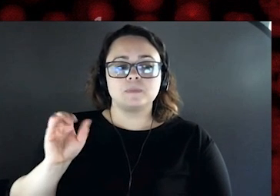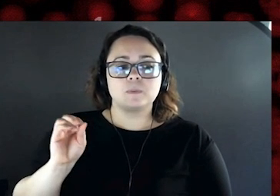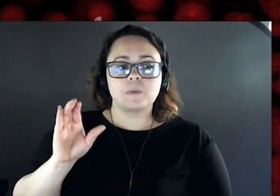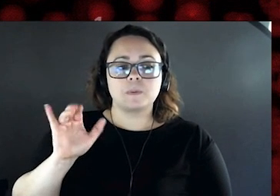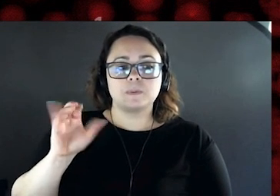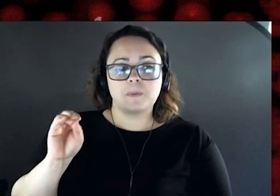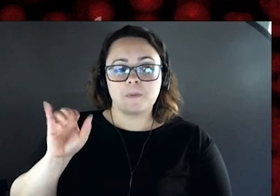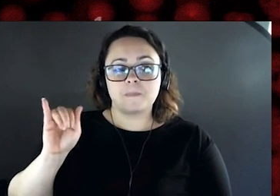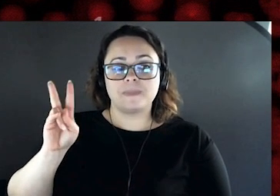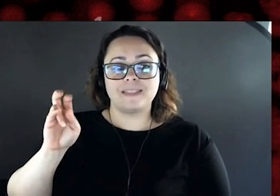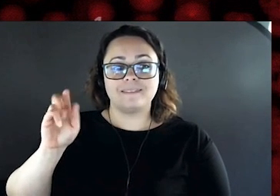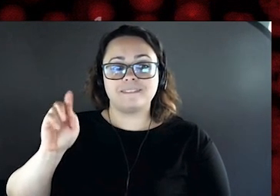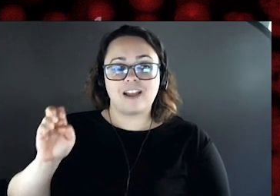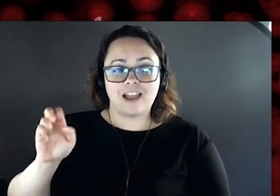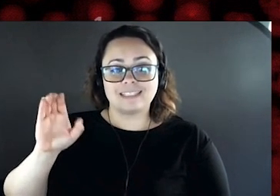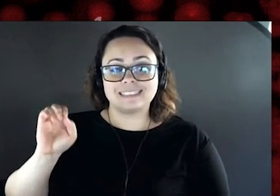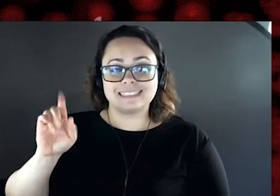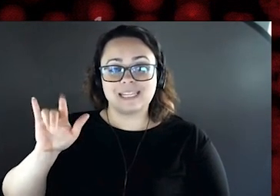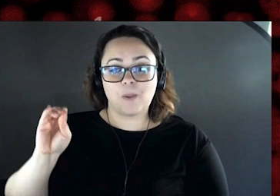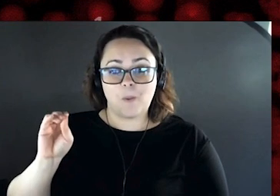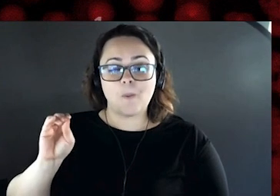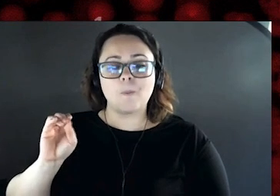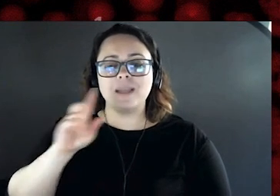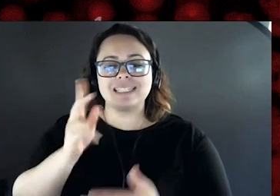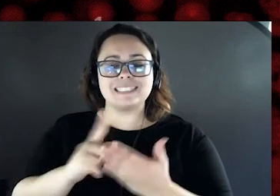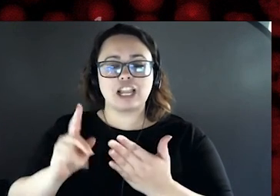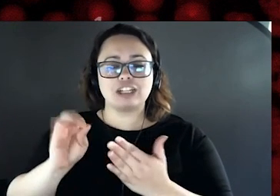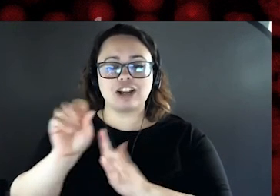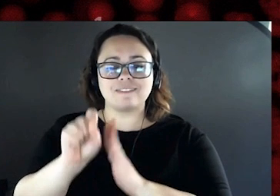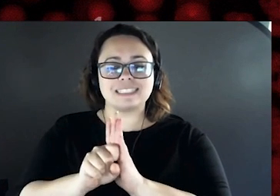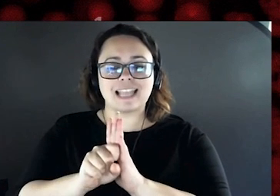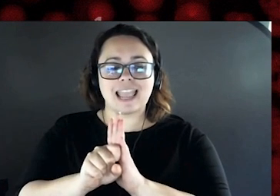From the Secretary of State, Yvonne Cedillo.